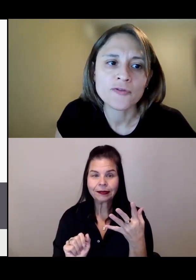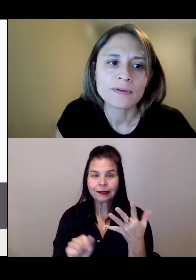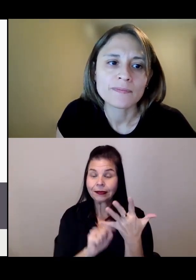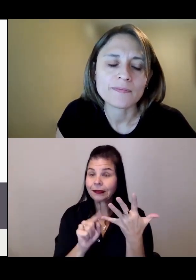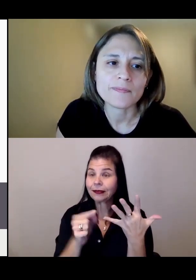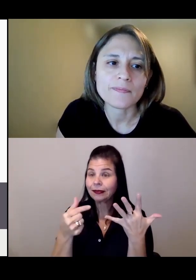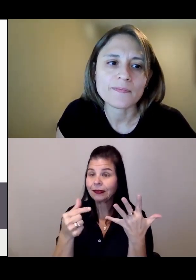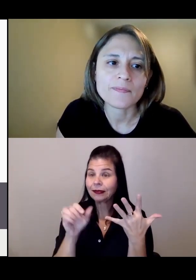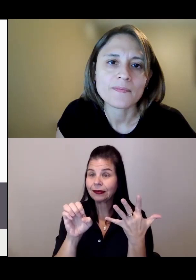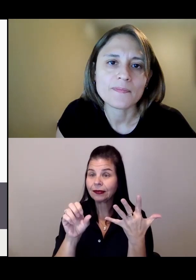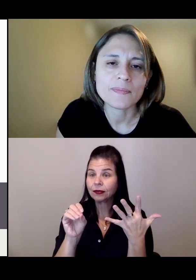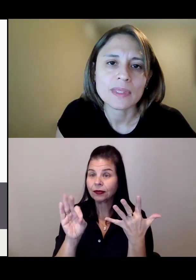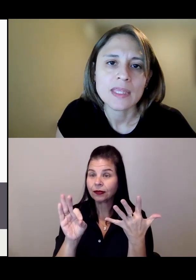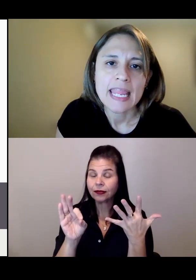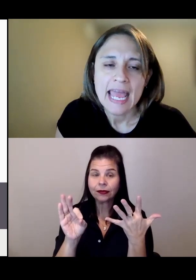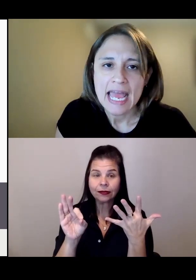Jeff,